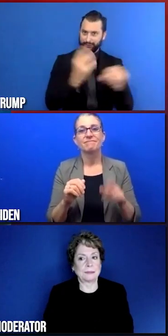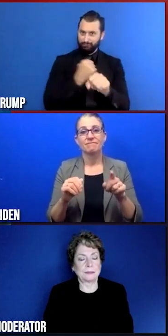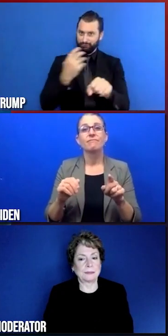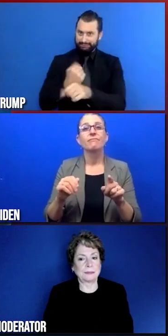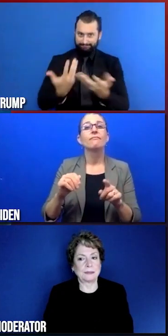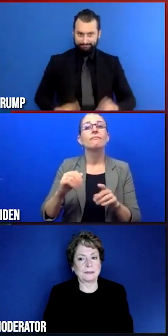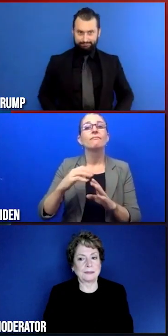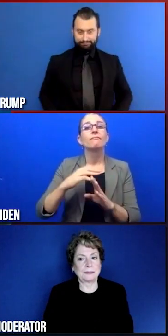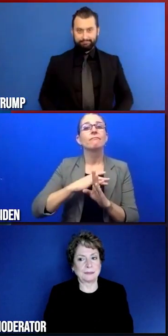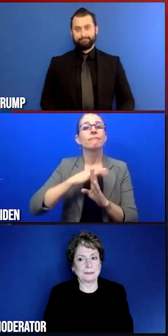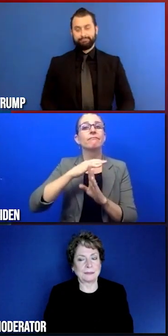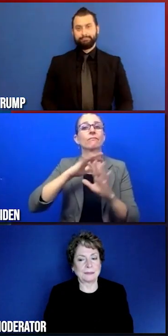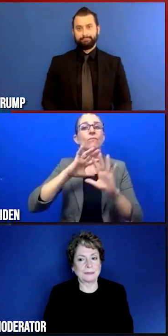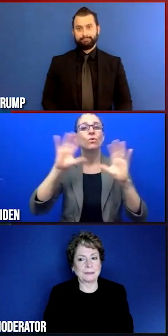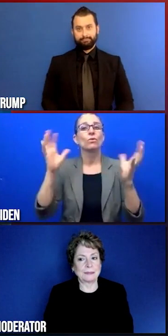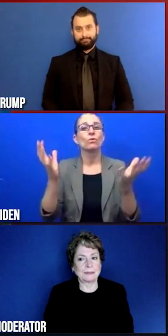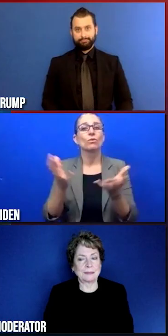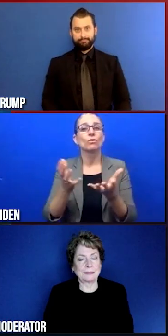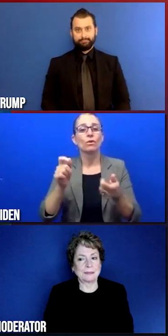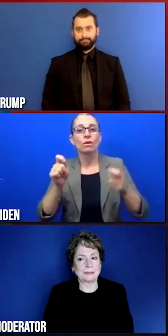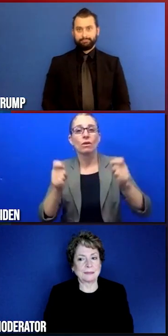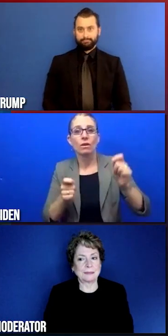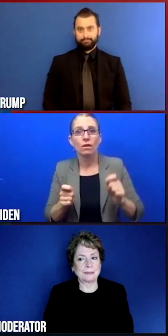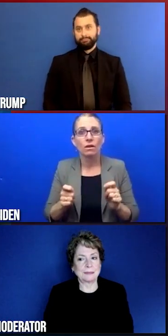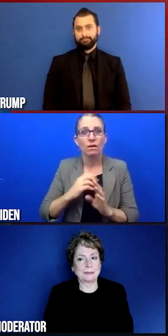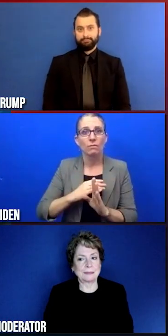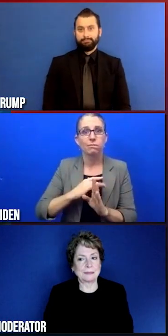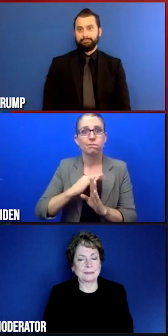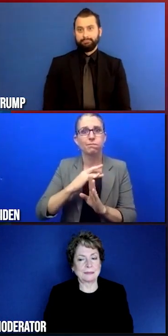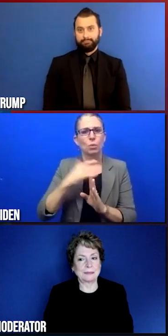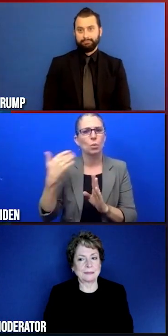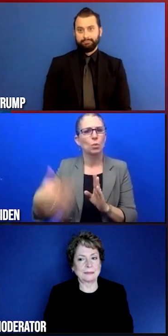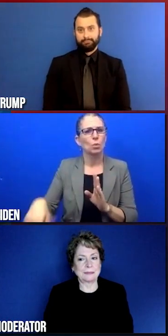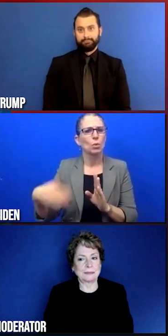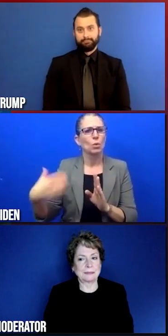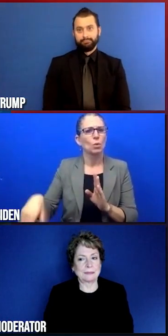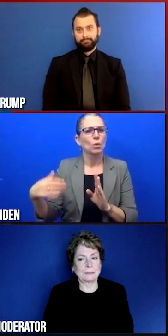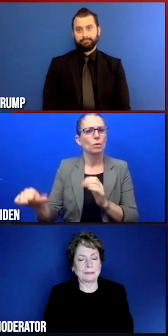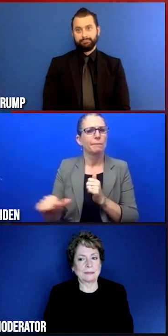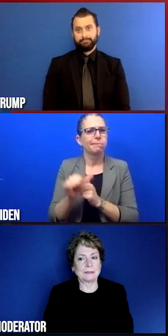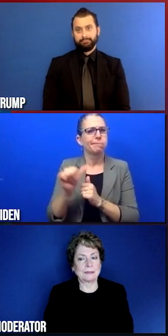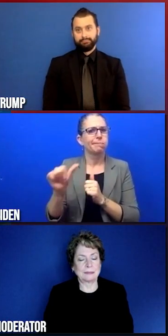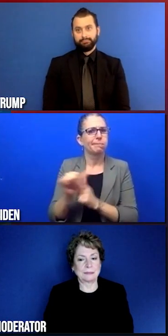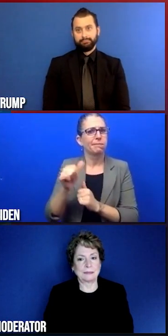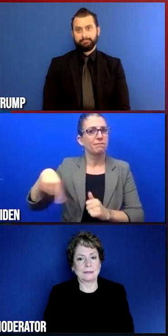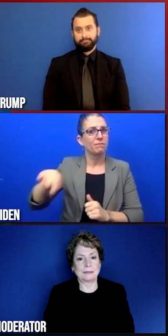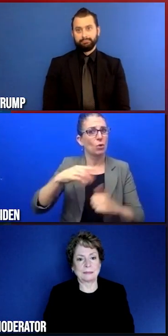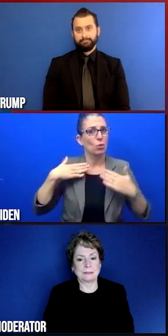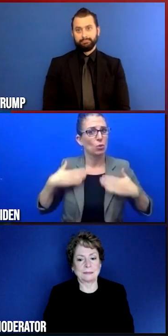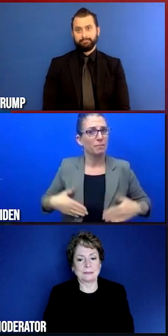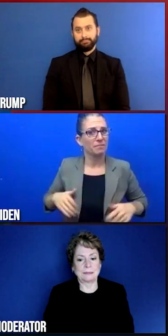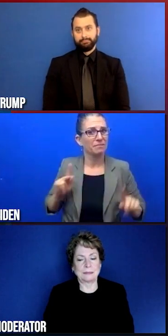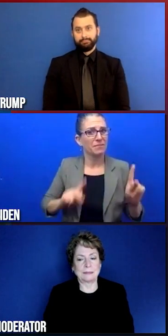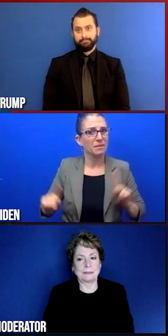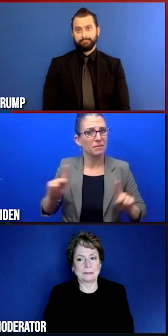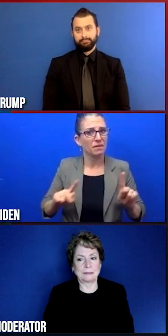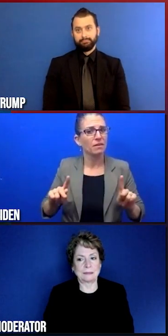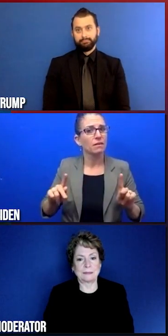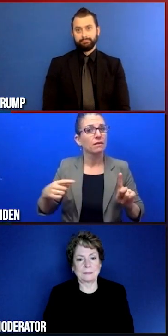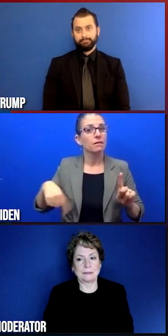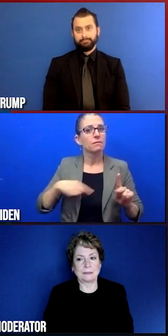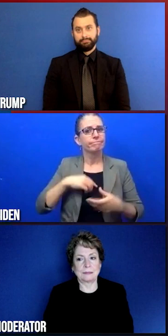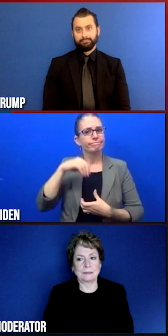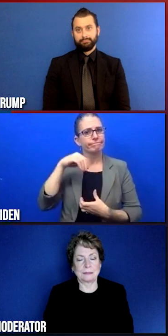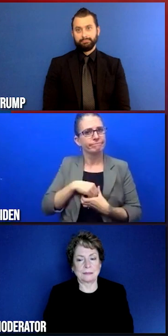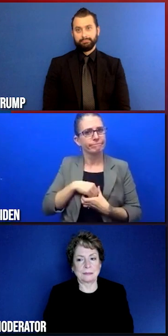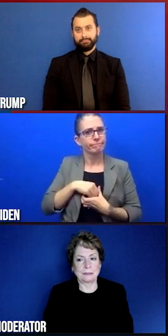is an existential threat to humanity. We have a moral obligation to deal with it. And we're told by all the leading